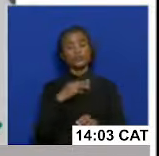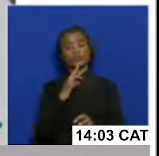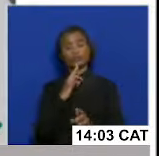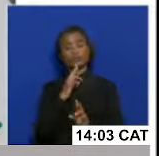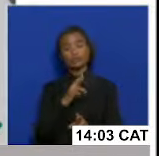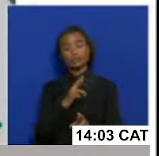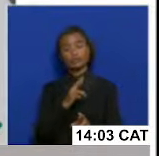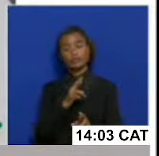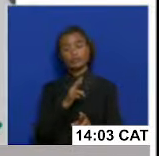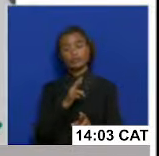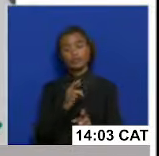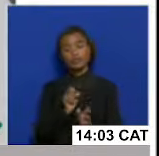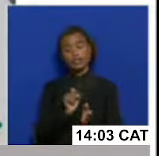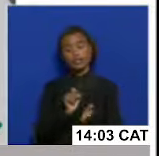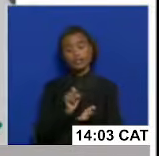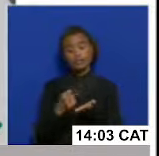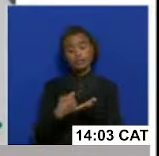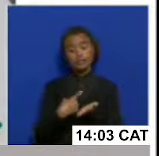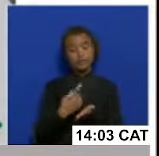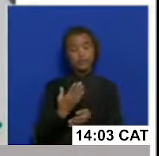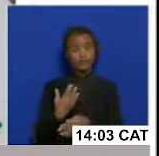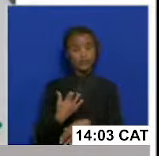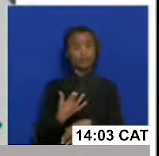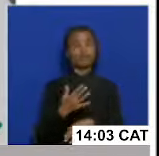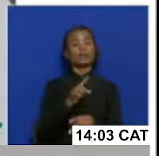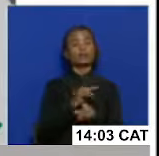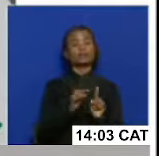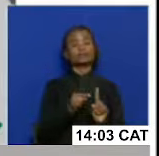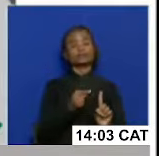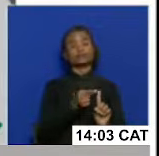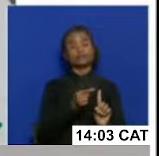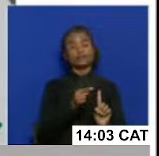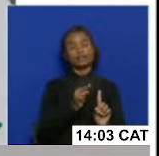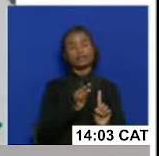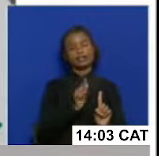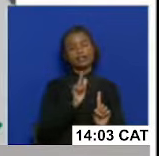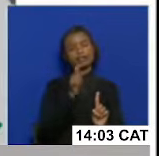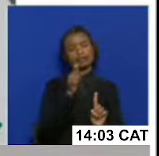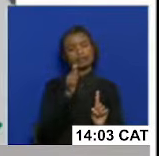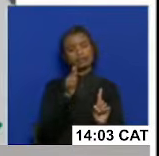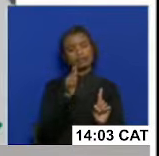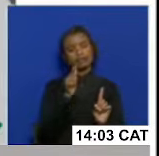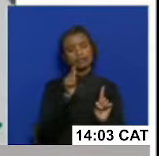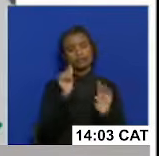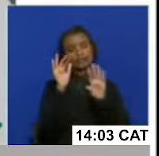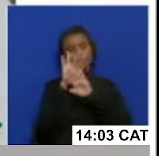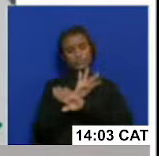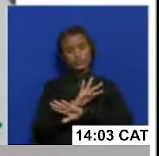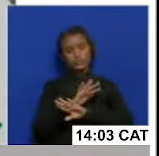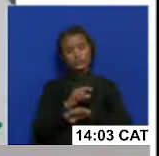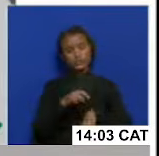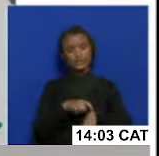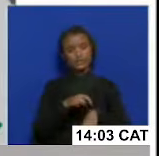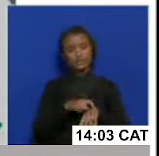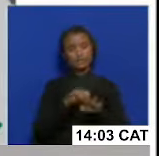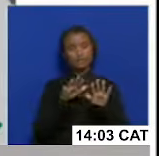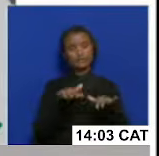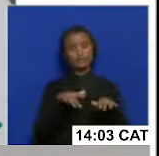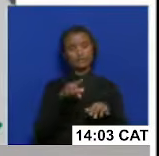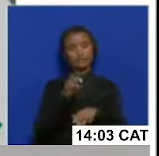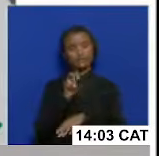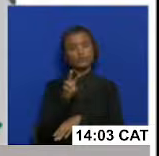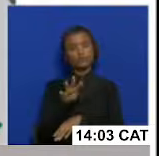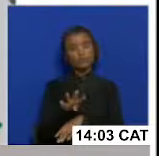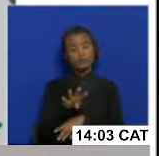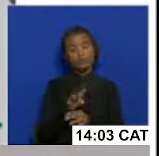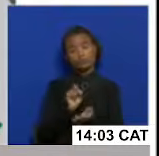then sends you a message later that evening, 1924, where she says, "Hi, Han, please read through and then